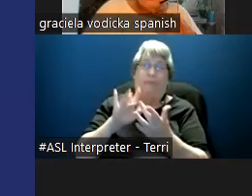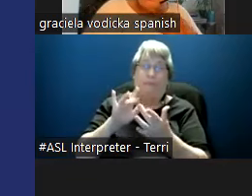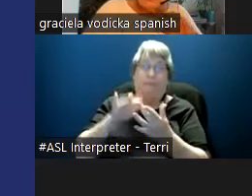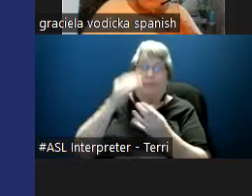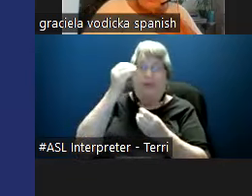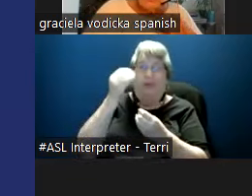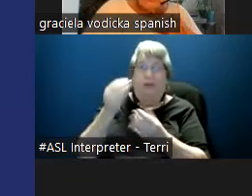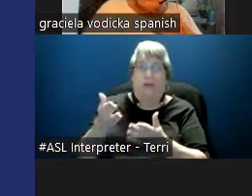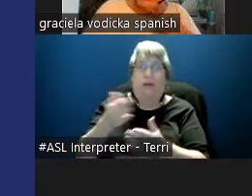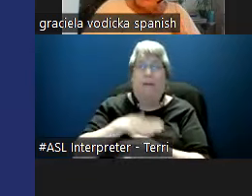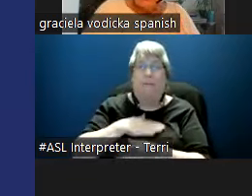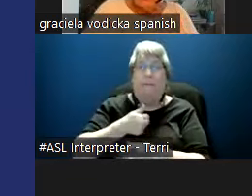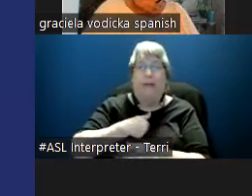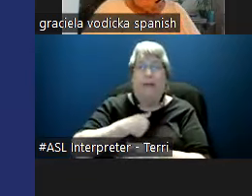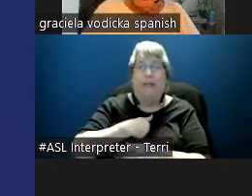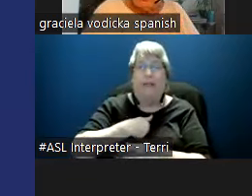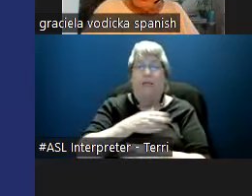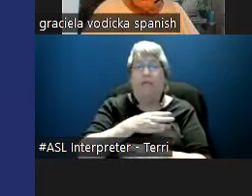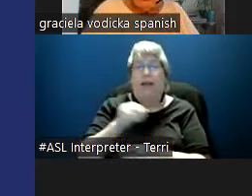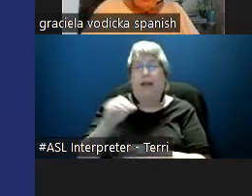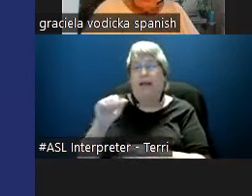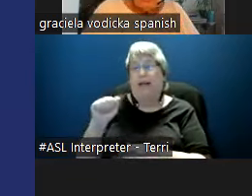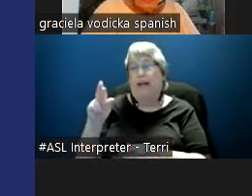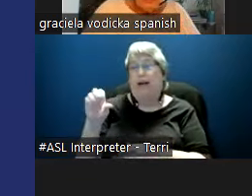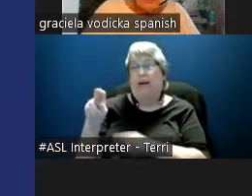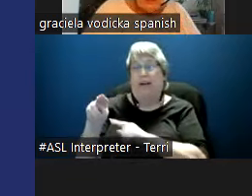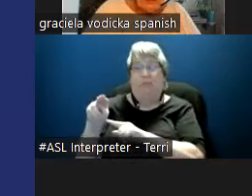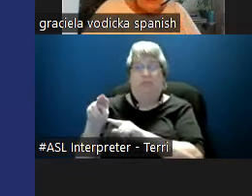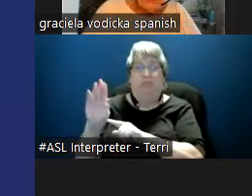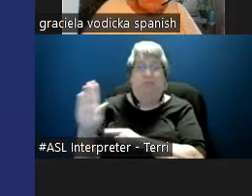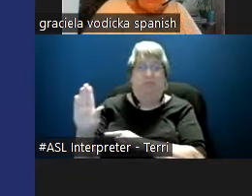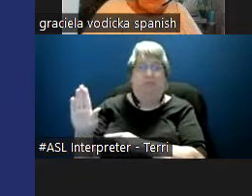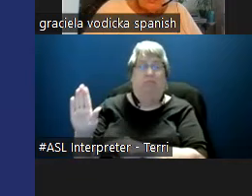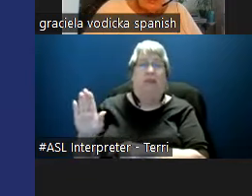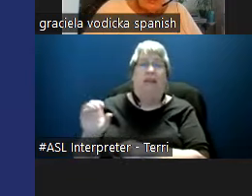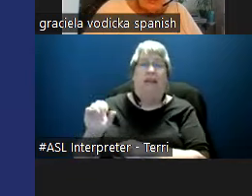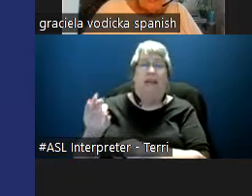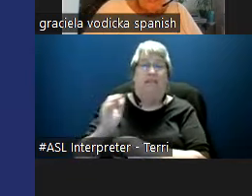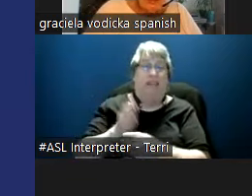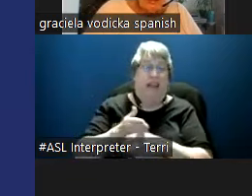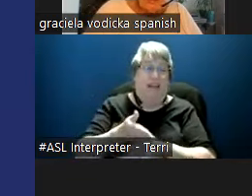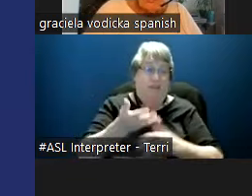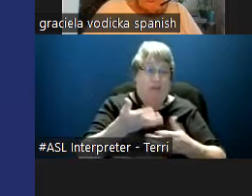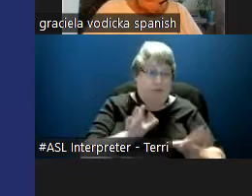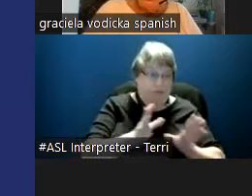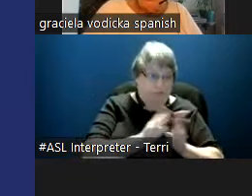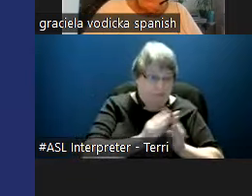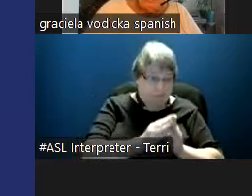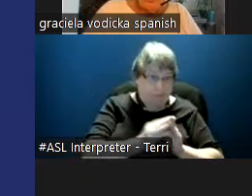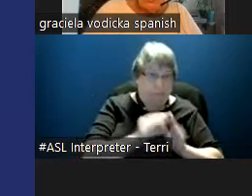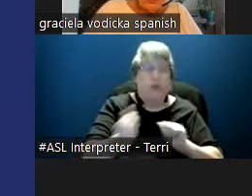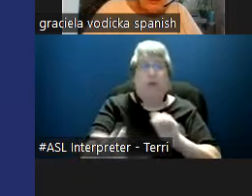Aaron's contact information at the end. So if we need to connect afterwards, you can use and reach out to us that